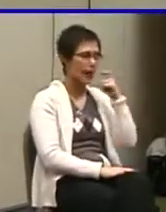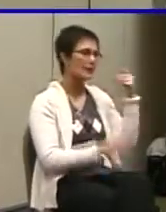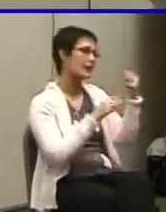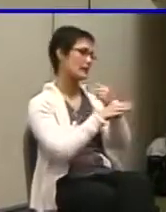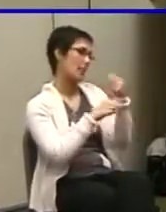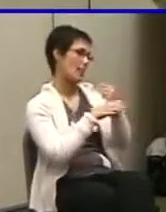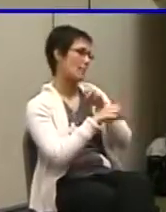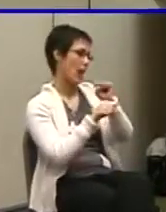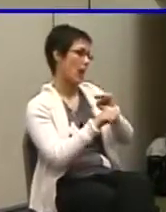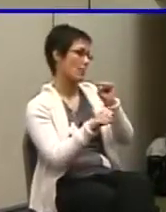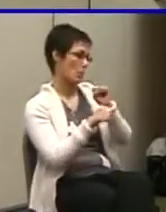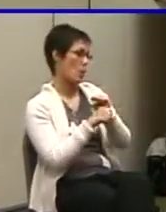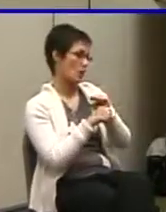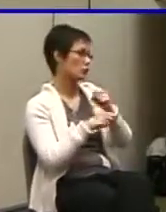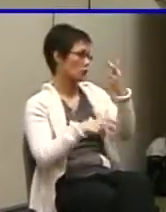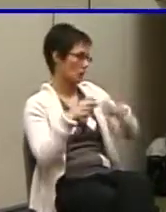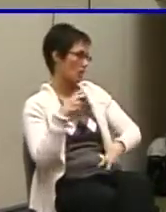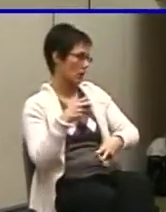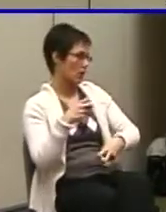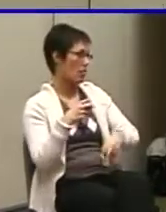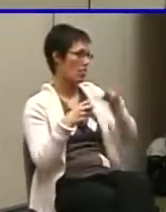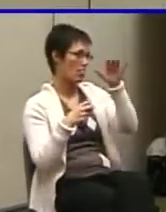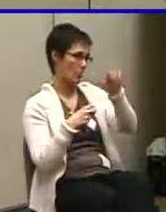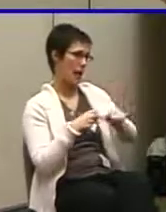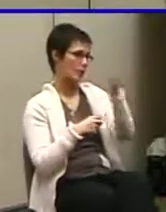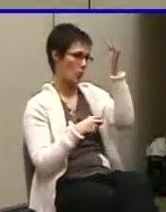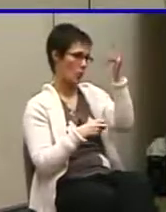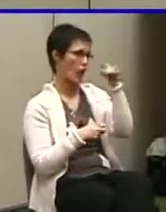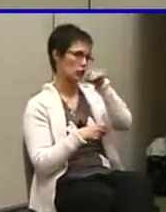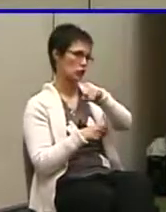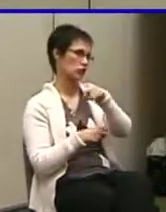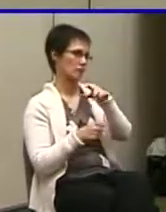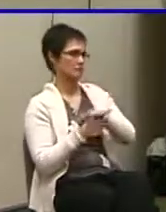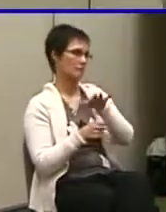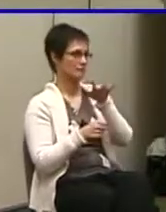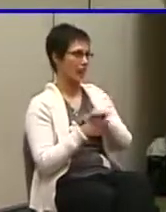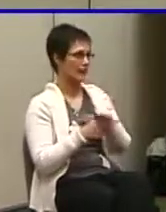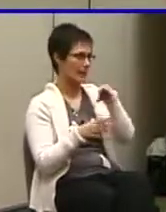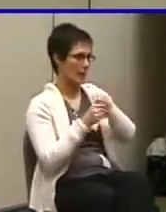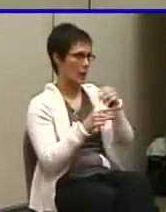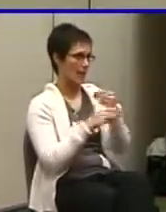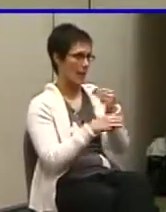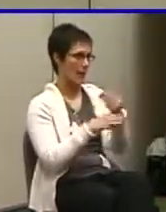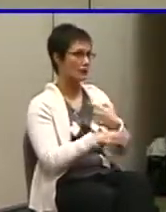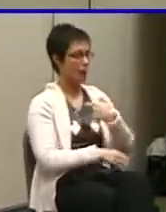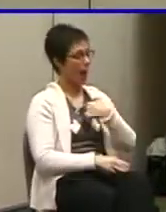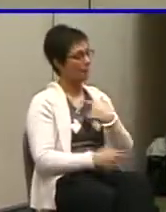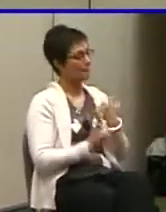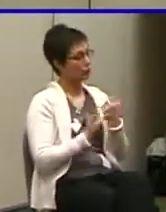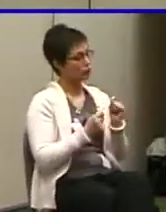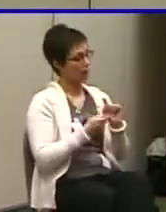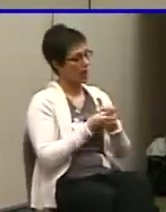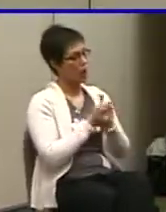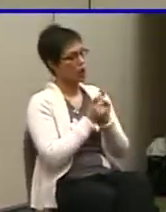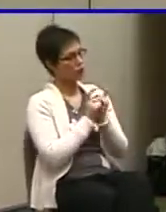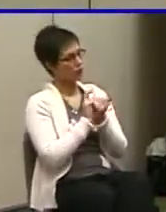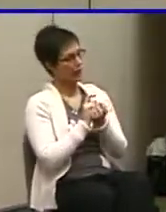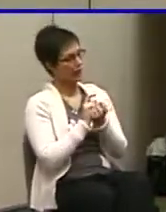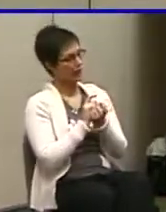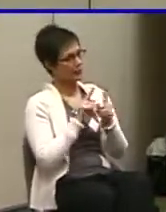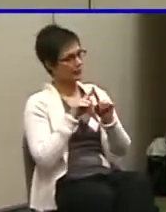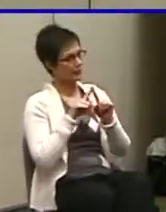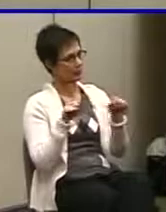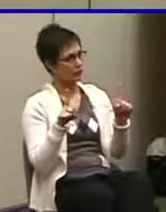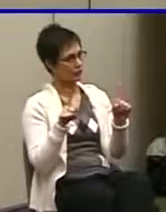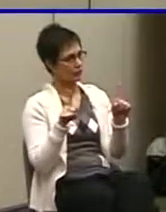math work, and that's why Kim acts out in math class. So what I'm going to do is I'm going to start altering the difficulty level. When the work